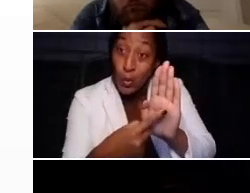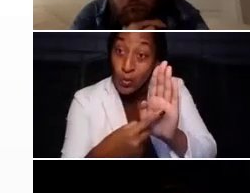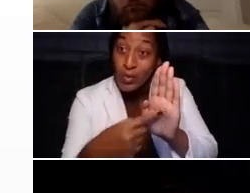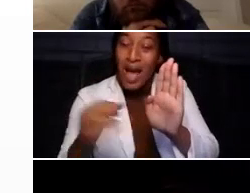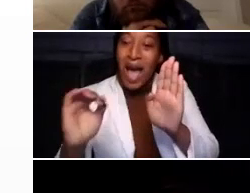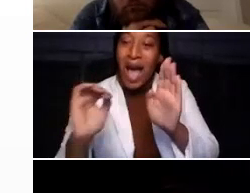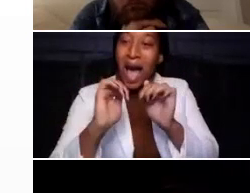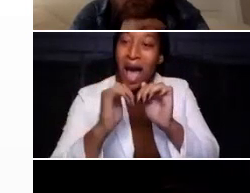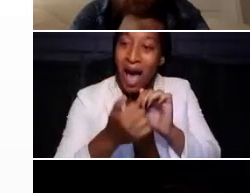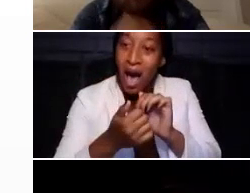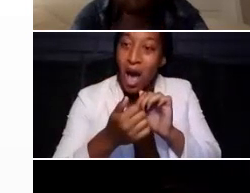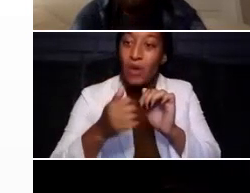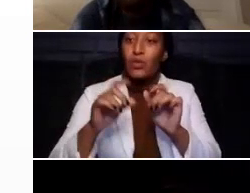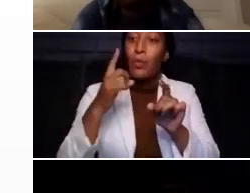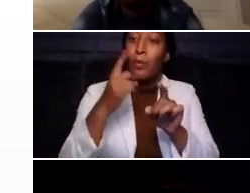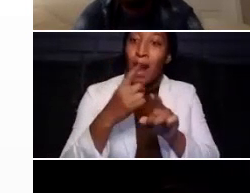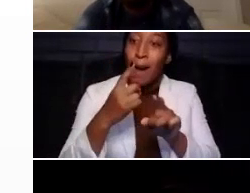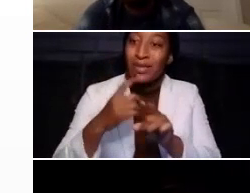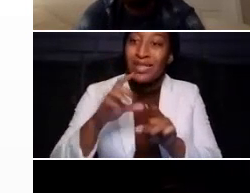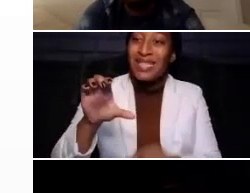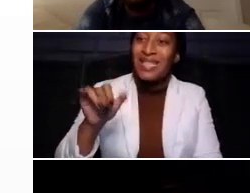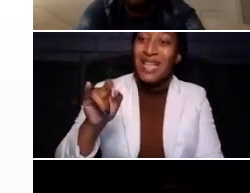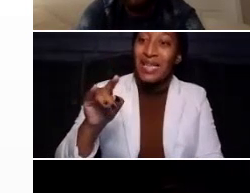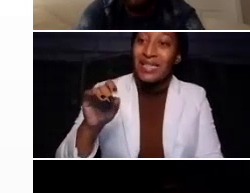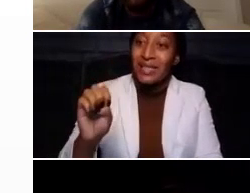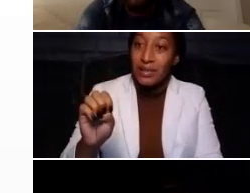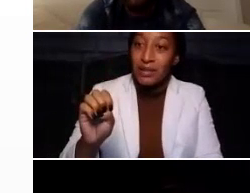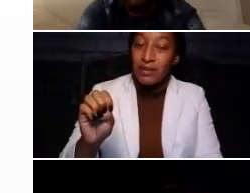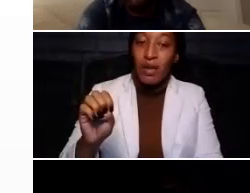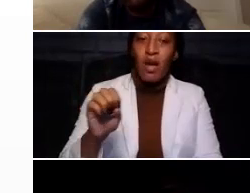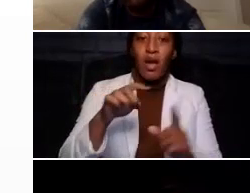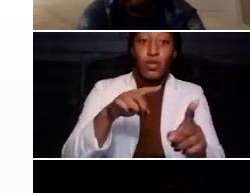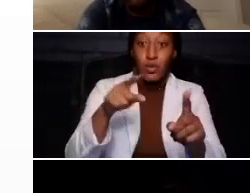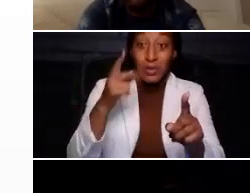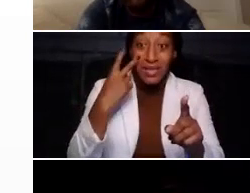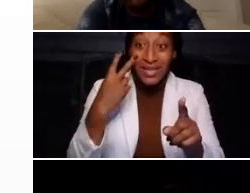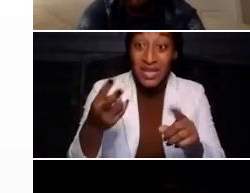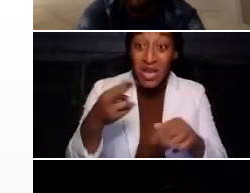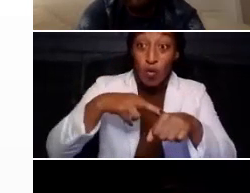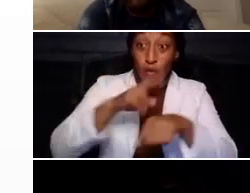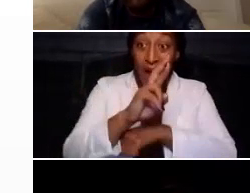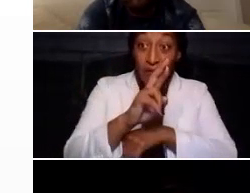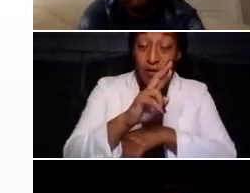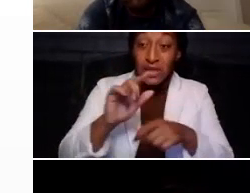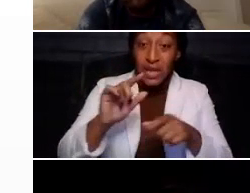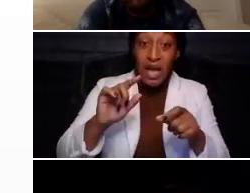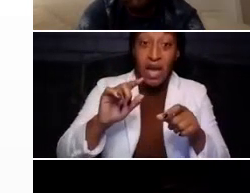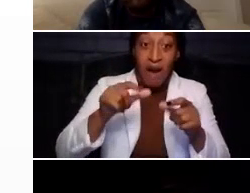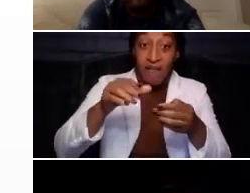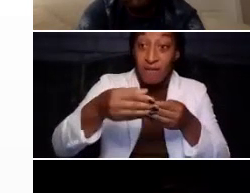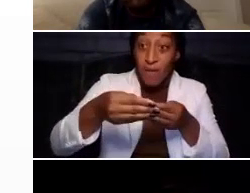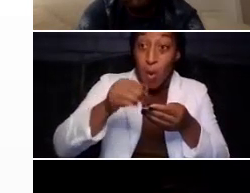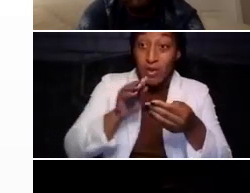bolded and there's no double spacing between references and the first